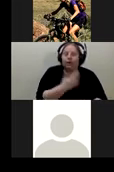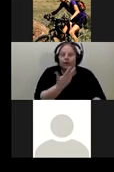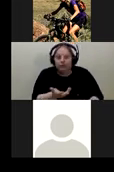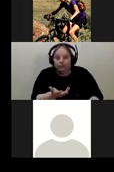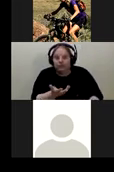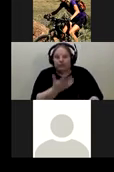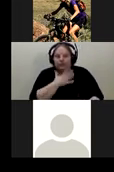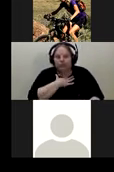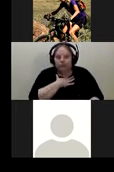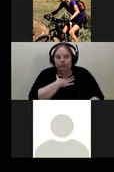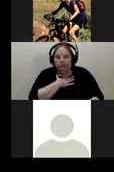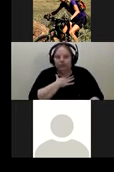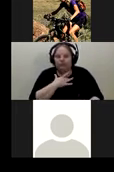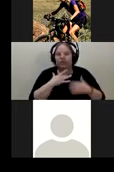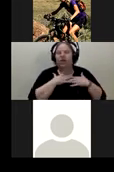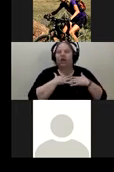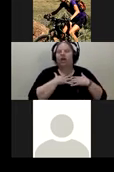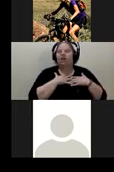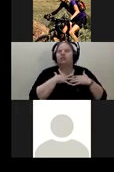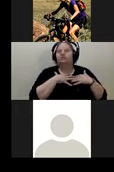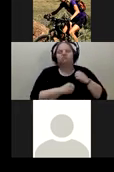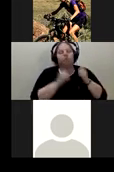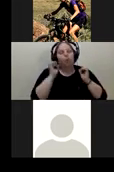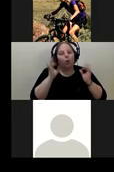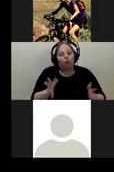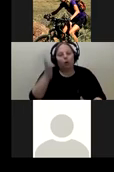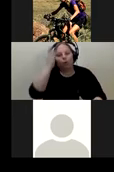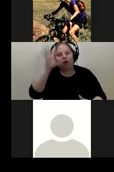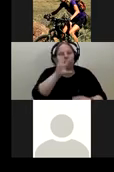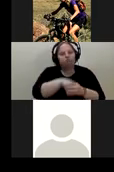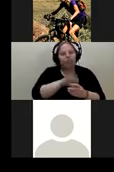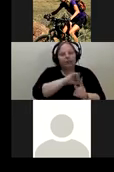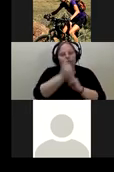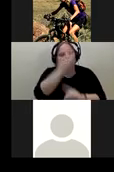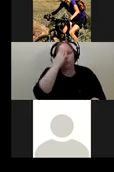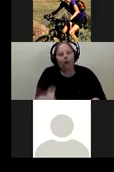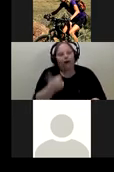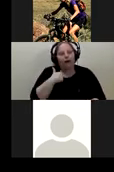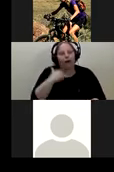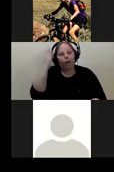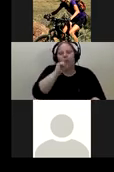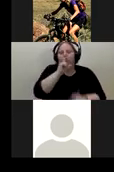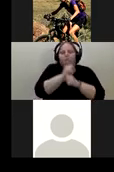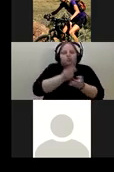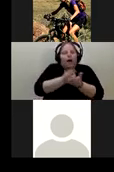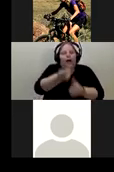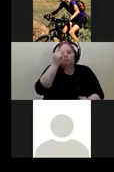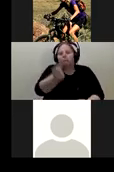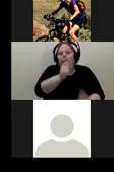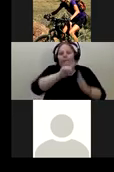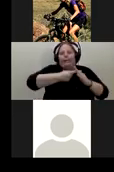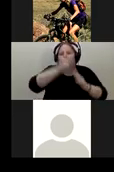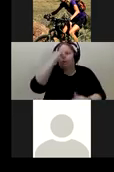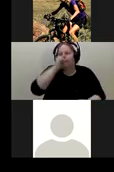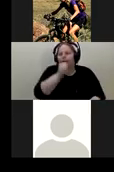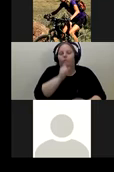That was horrible. Why did I do that? Why did I get myself in that situation? Why wasn't I just honest up front? And it really